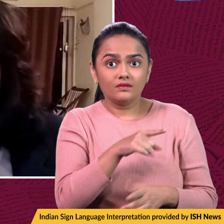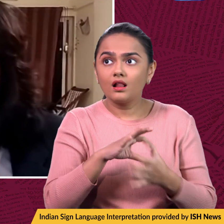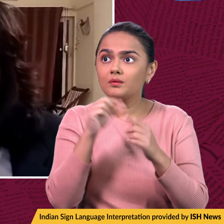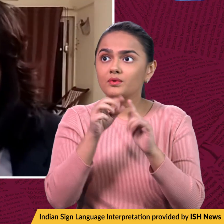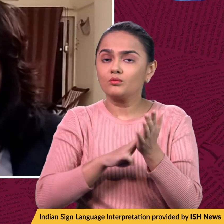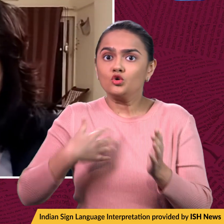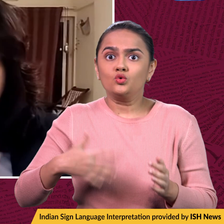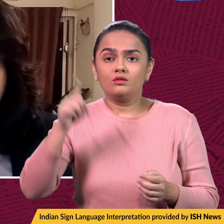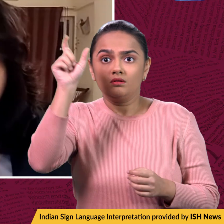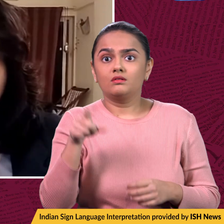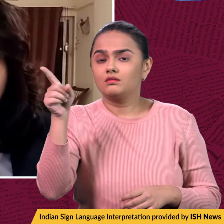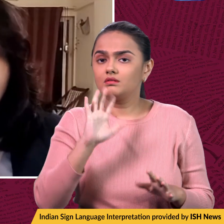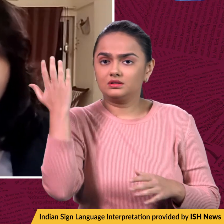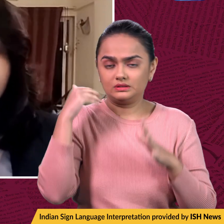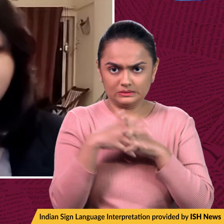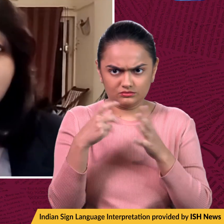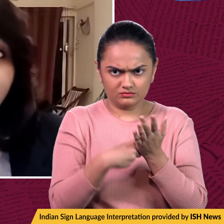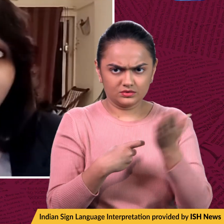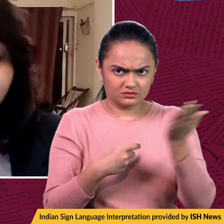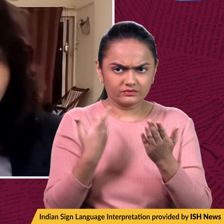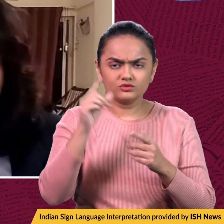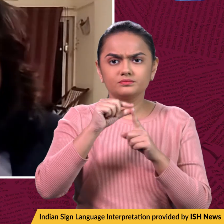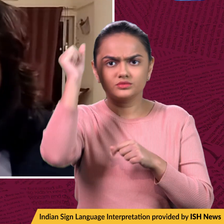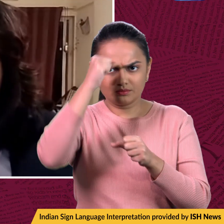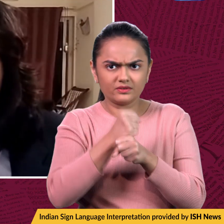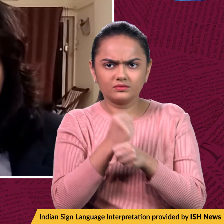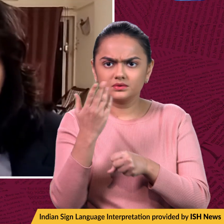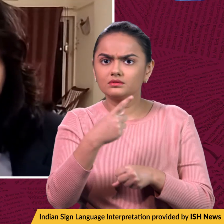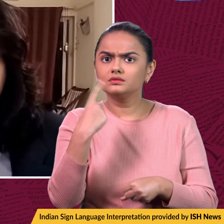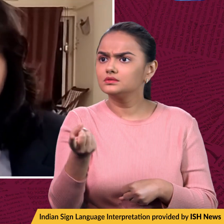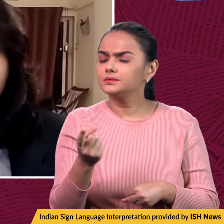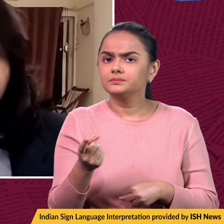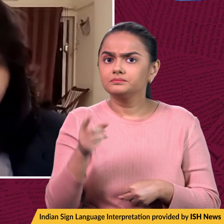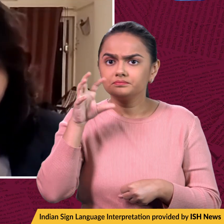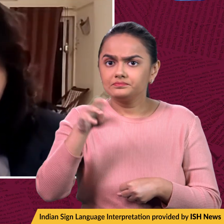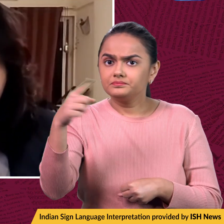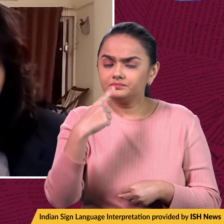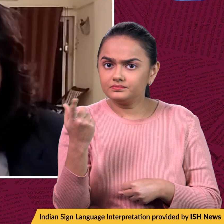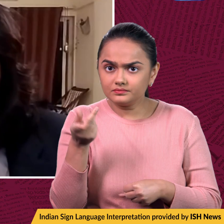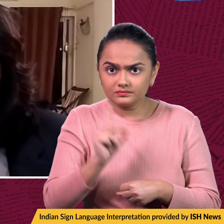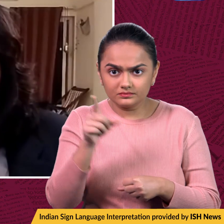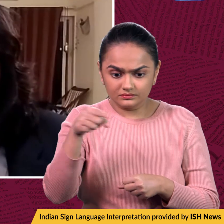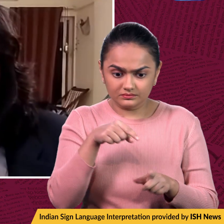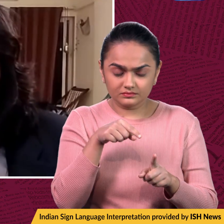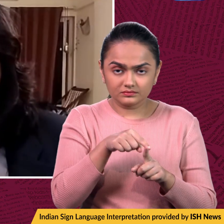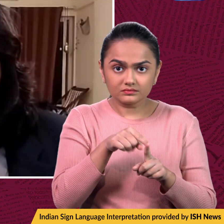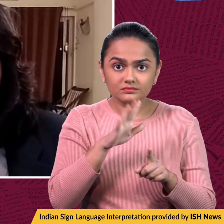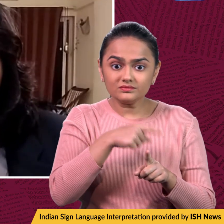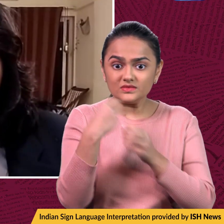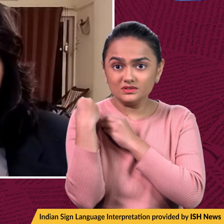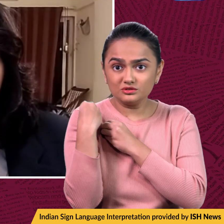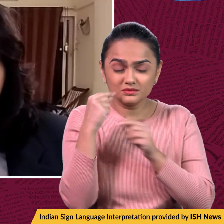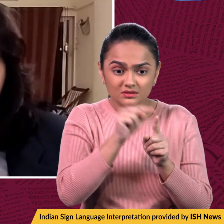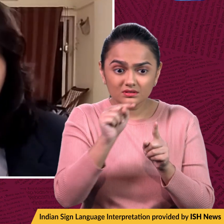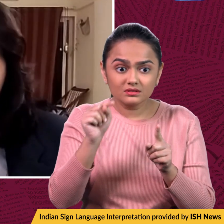end quote. The MHA had on Wednesday sought a report from the Punjab government and asked the state, and I quote again, "to fix